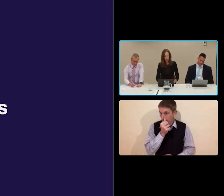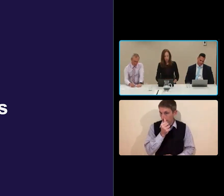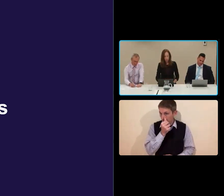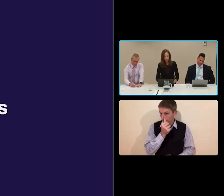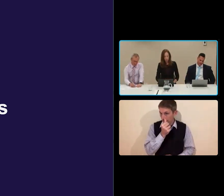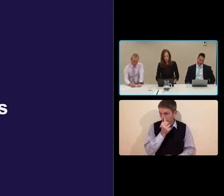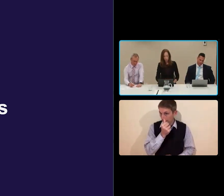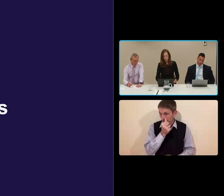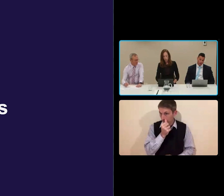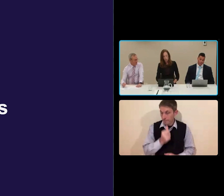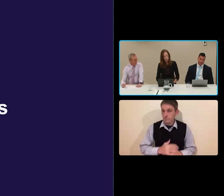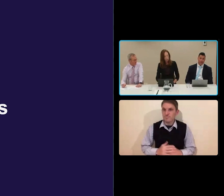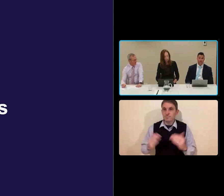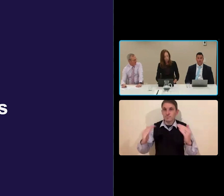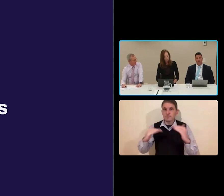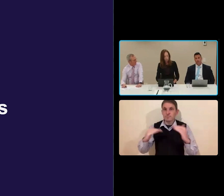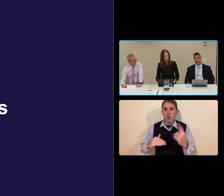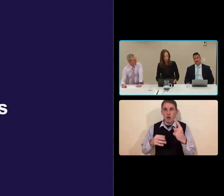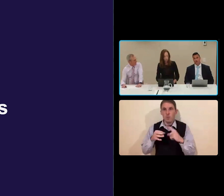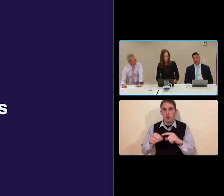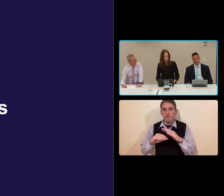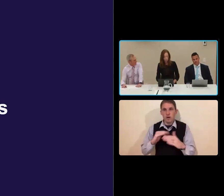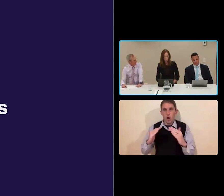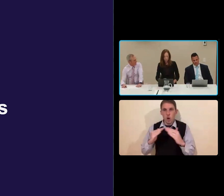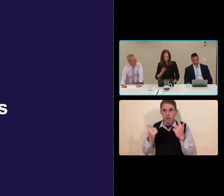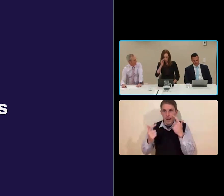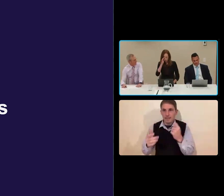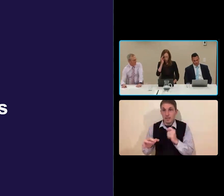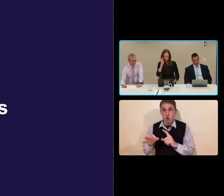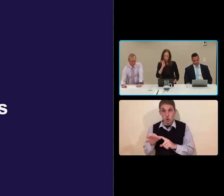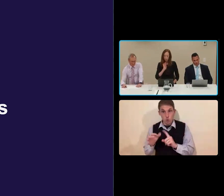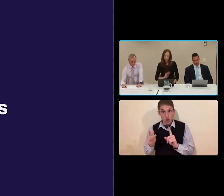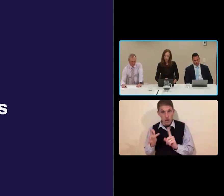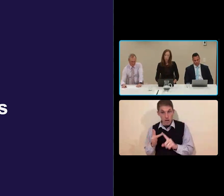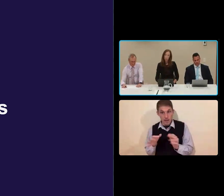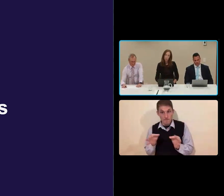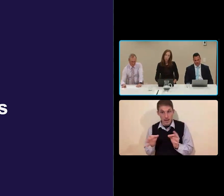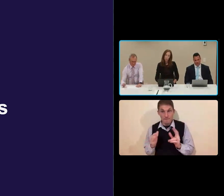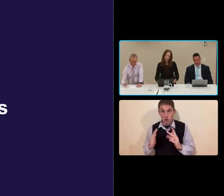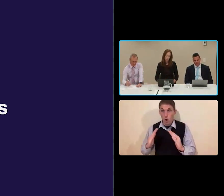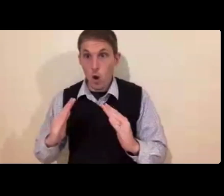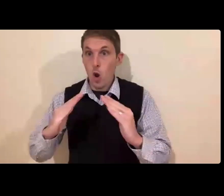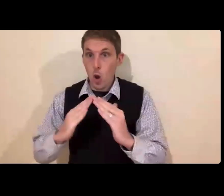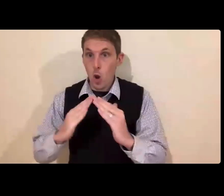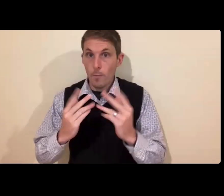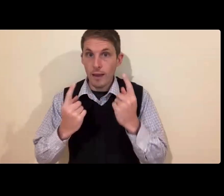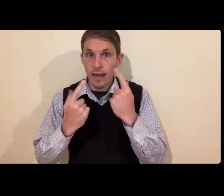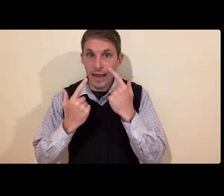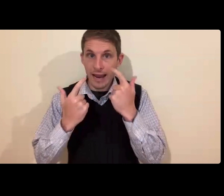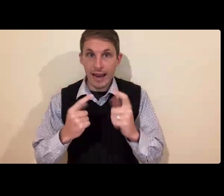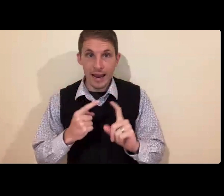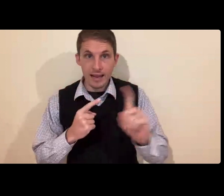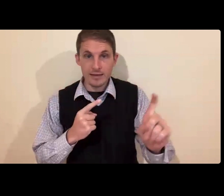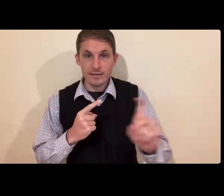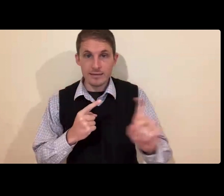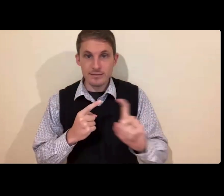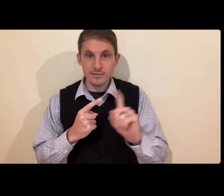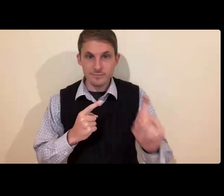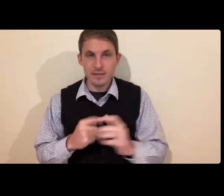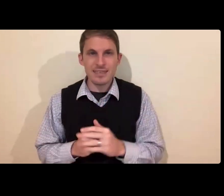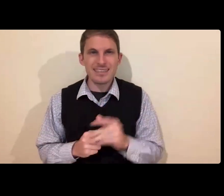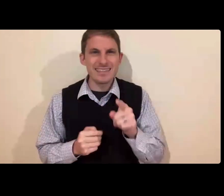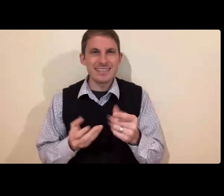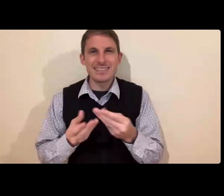probably answer around home care. So our QI is planned for home care. This is something we spoke